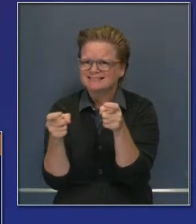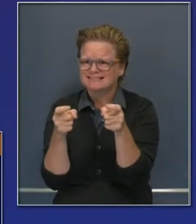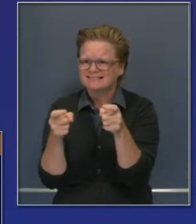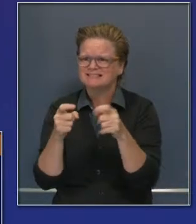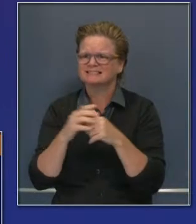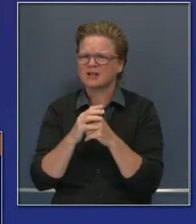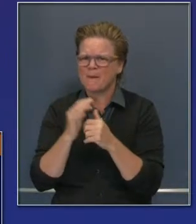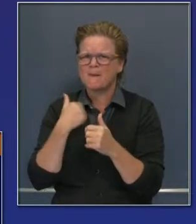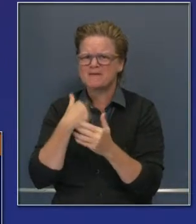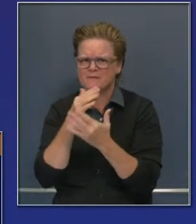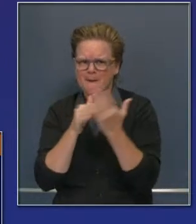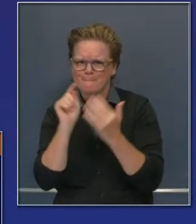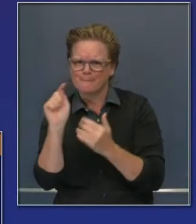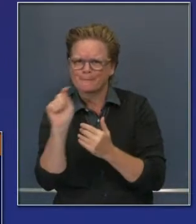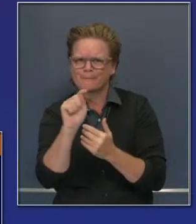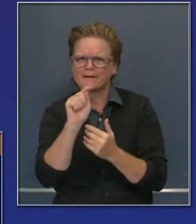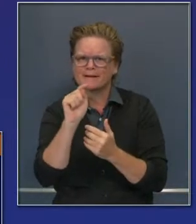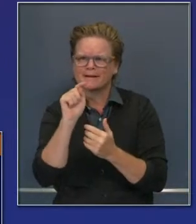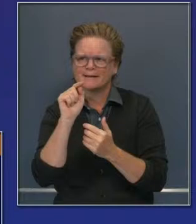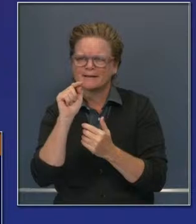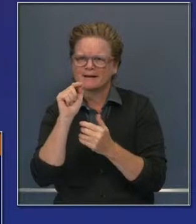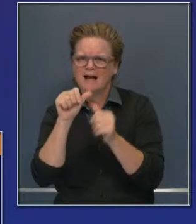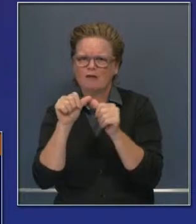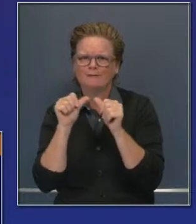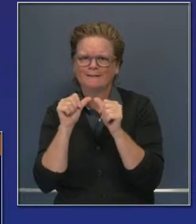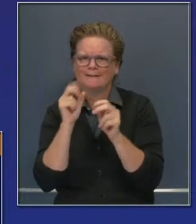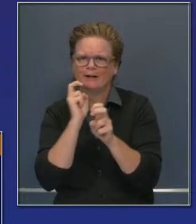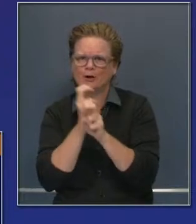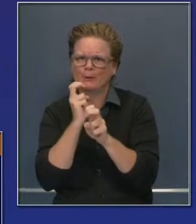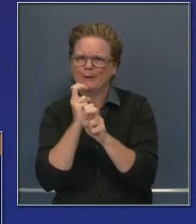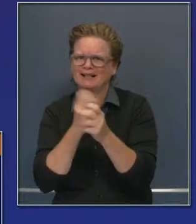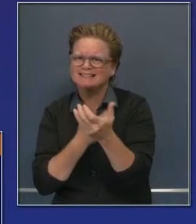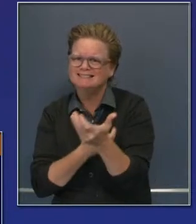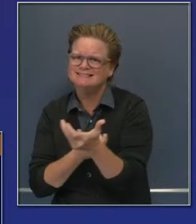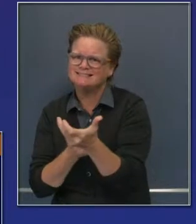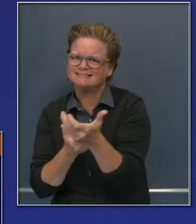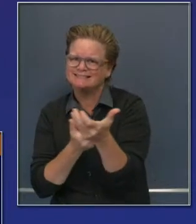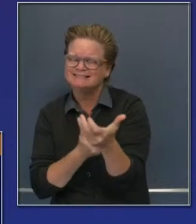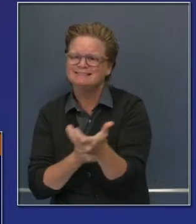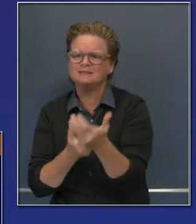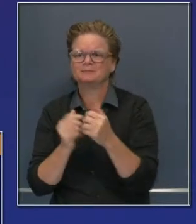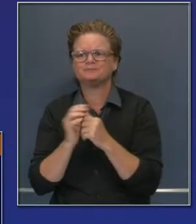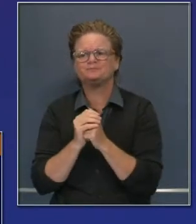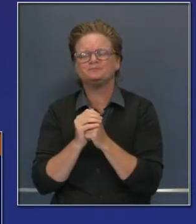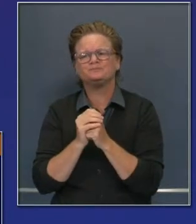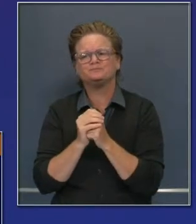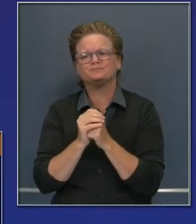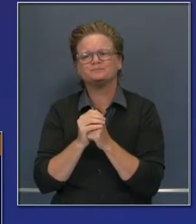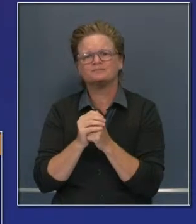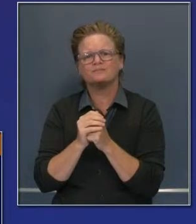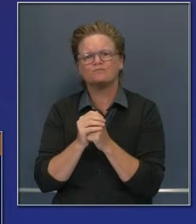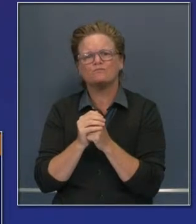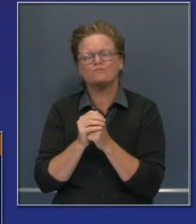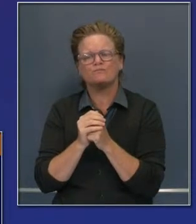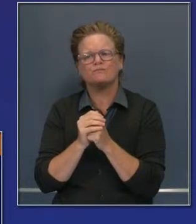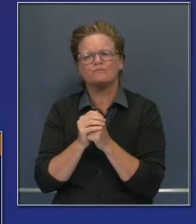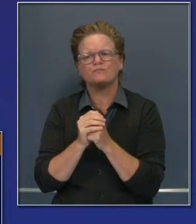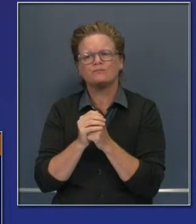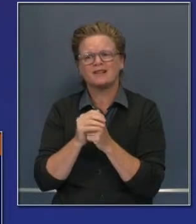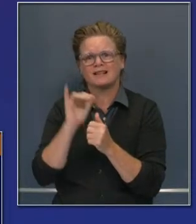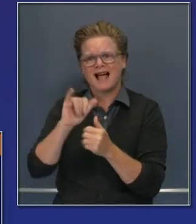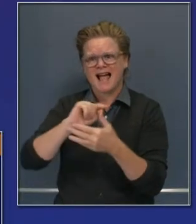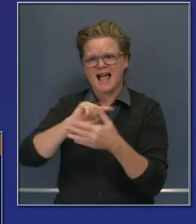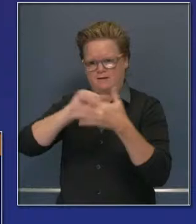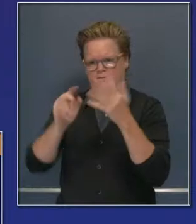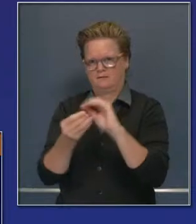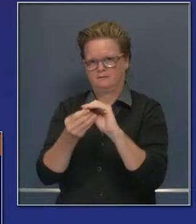total acres involved in that fire. Now some 6,000 acres have been burned. So those are the 6 that we